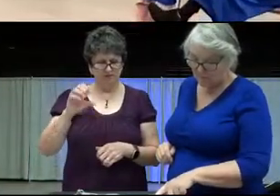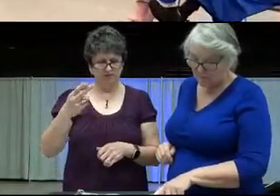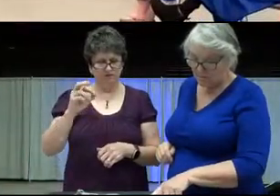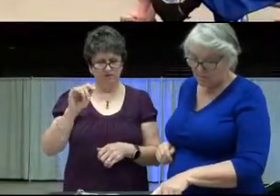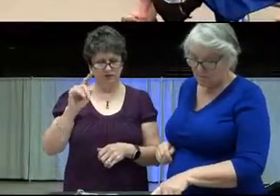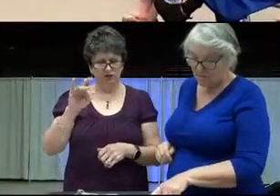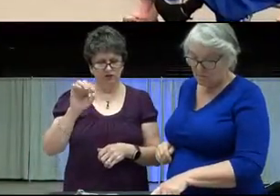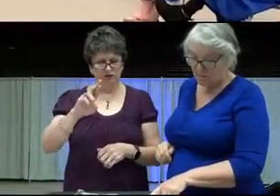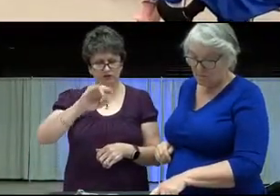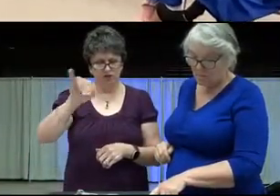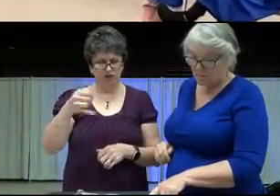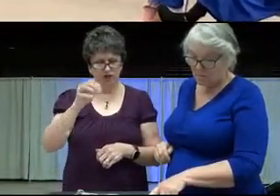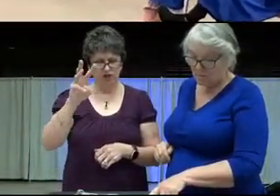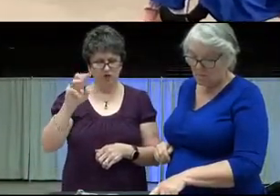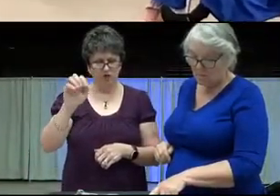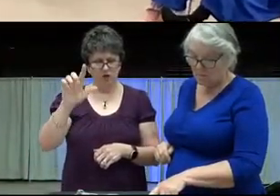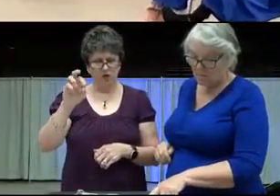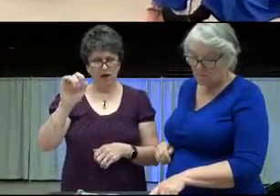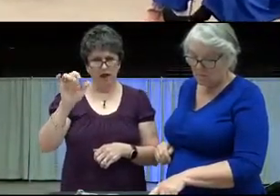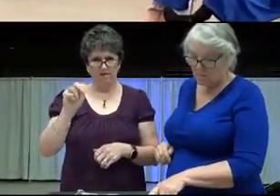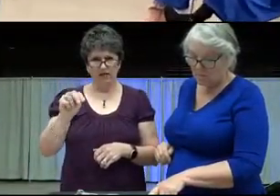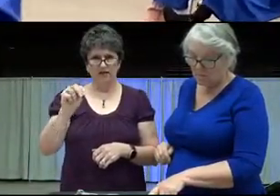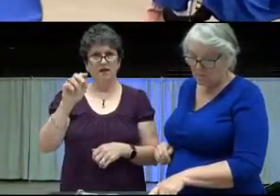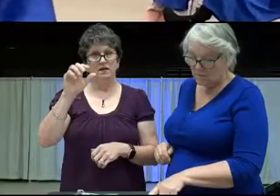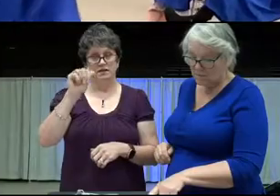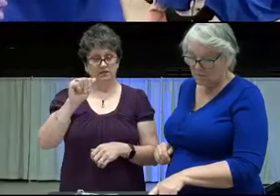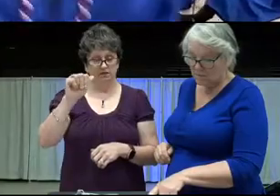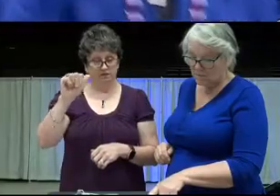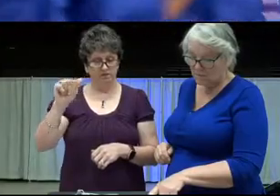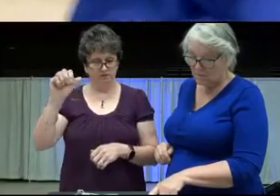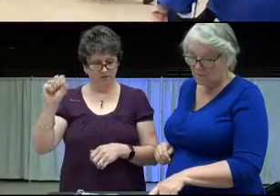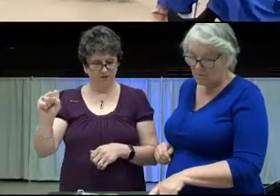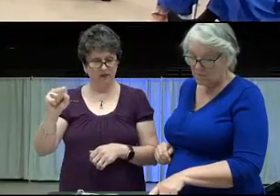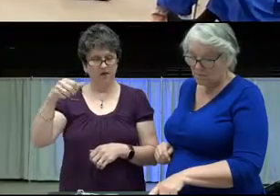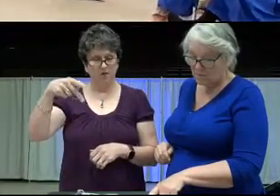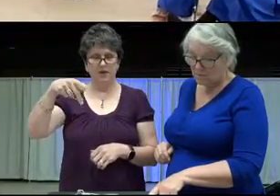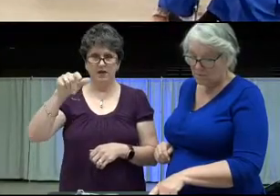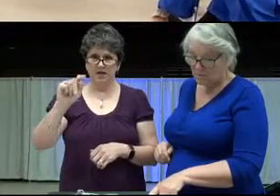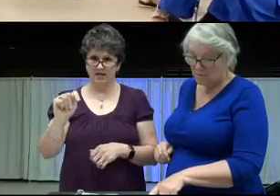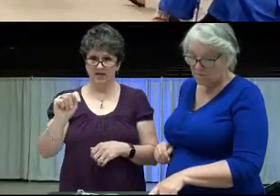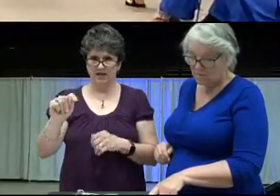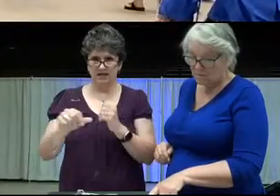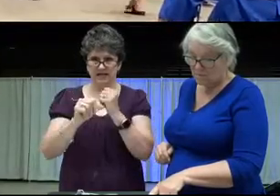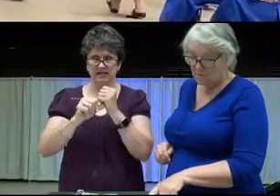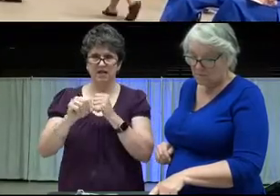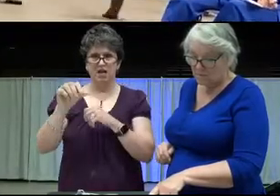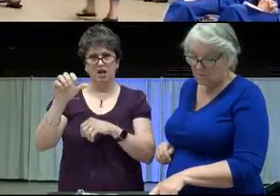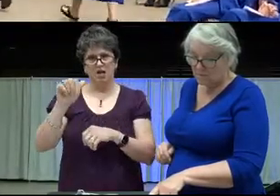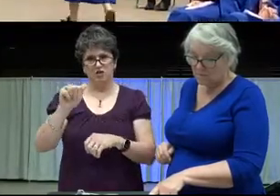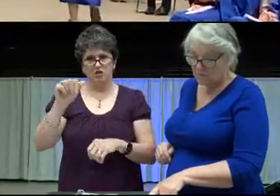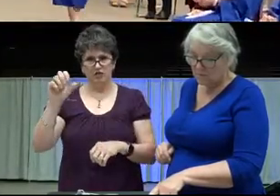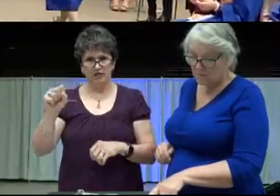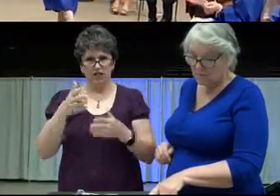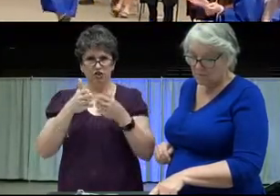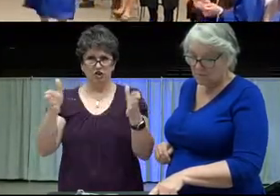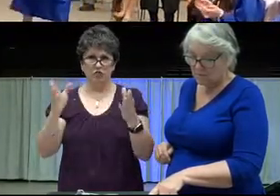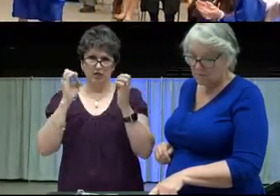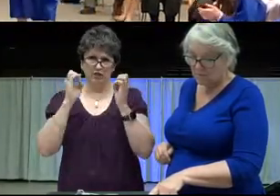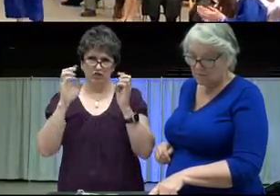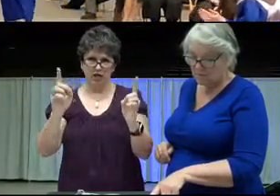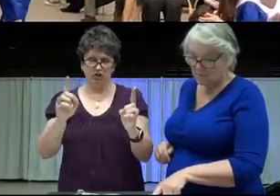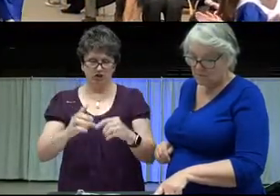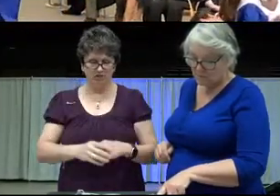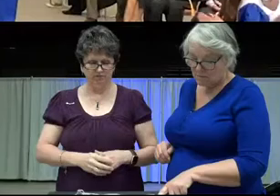Christopher J. Walraven, Associate of Applied Science, Physical Therapist Assistant, Associate of Science, General Education.